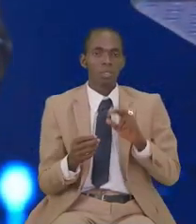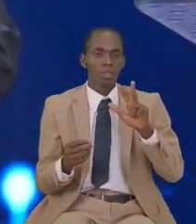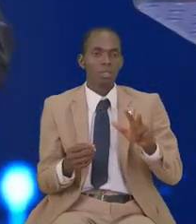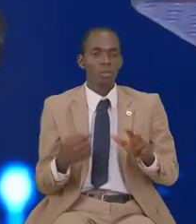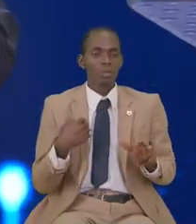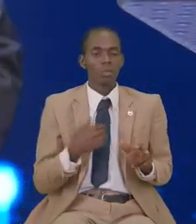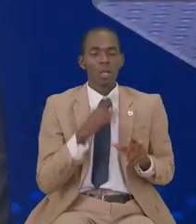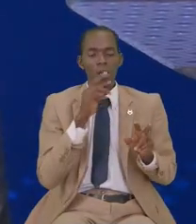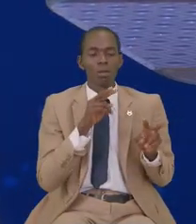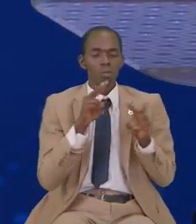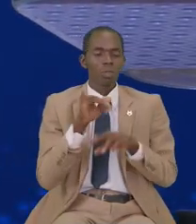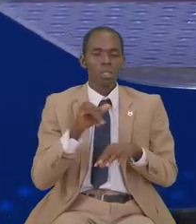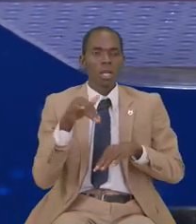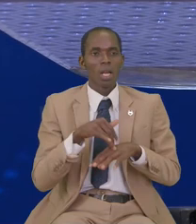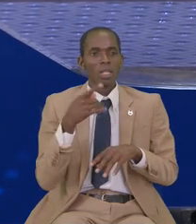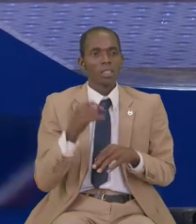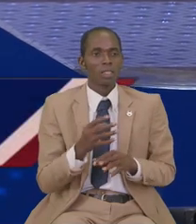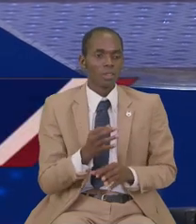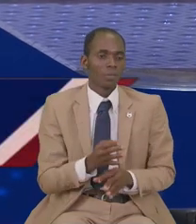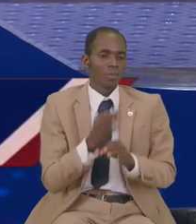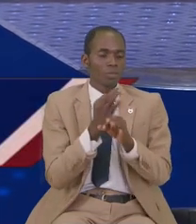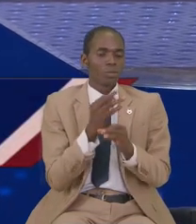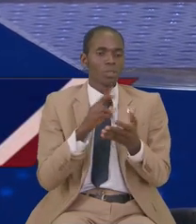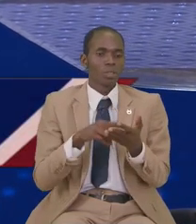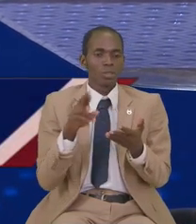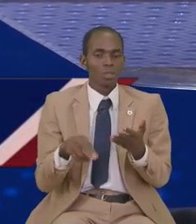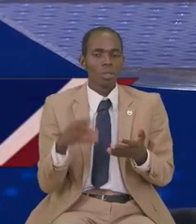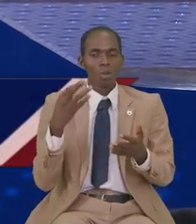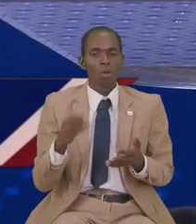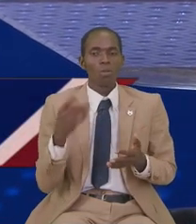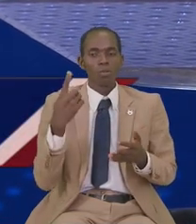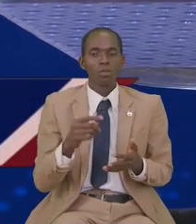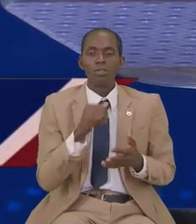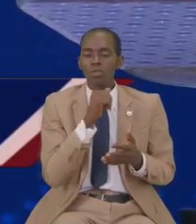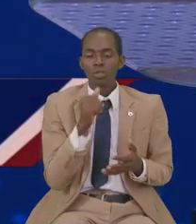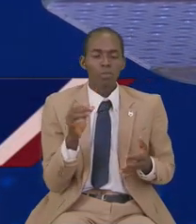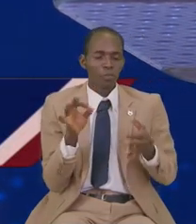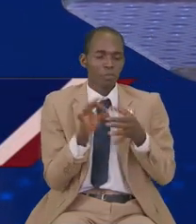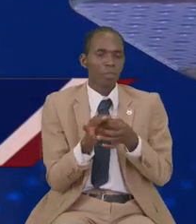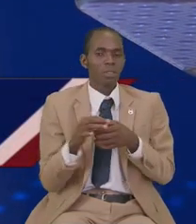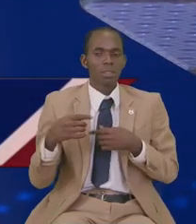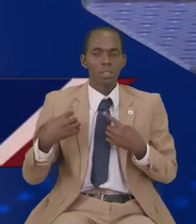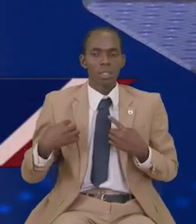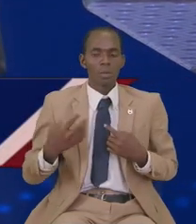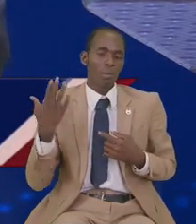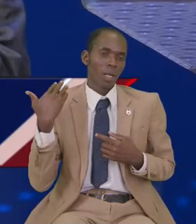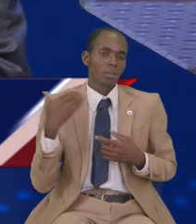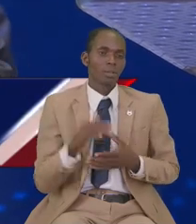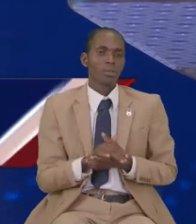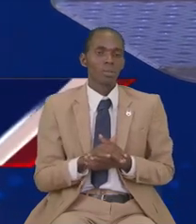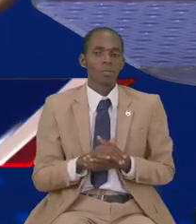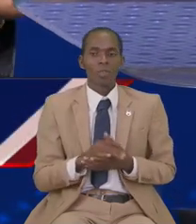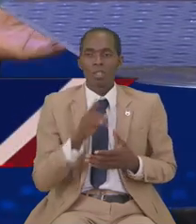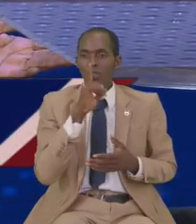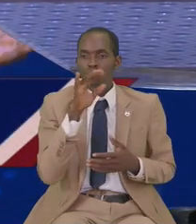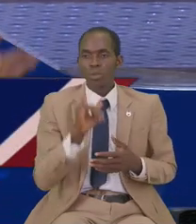looking at the painful consequence of an unfixed past. Unfixed past. Actually, for